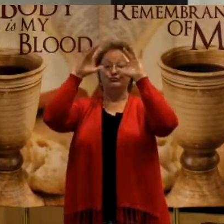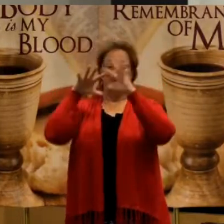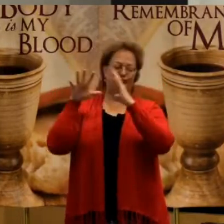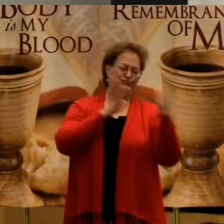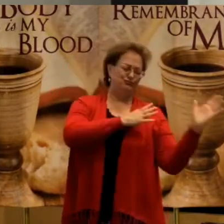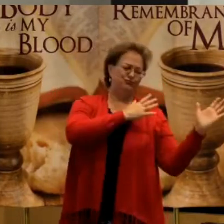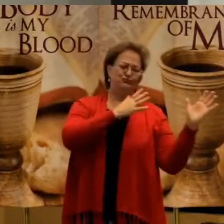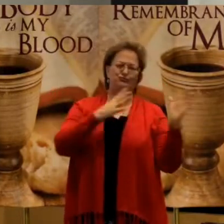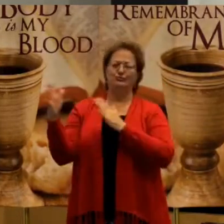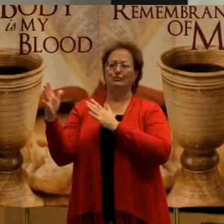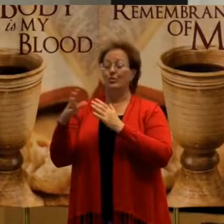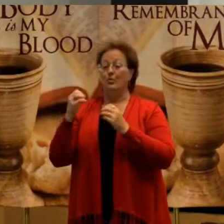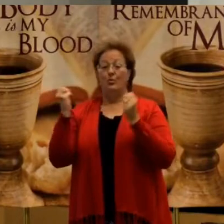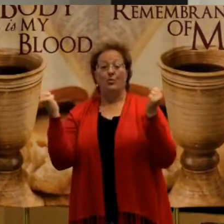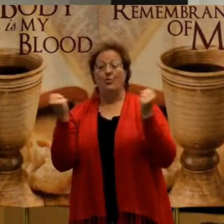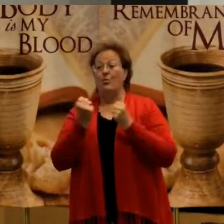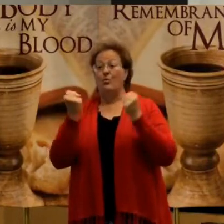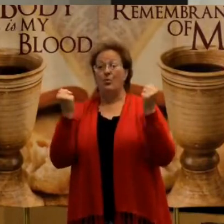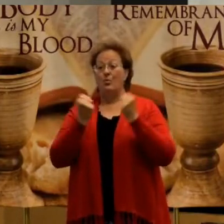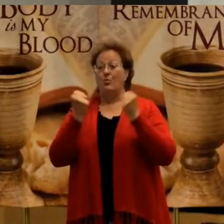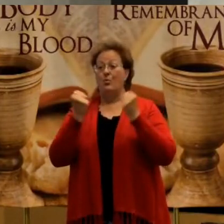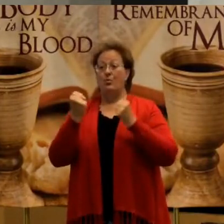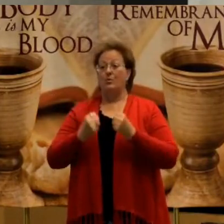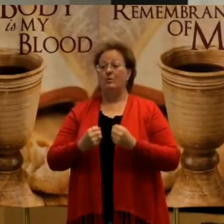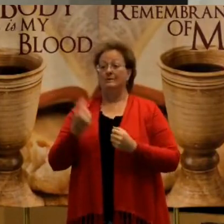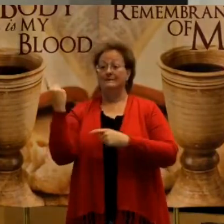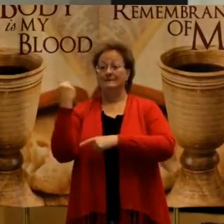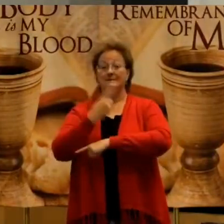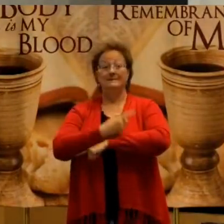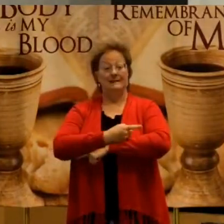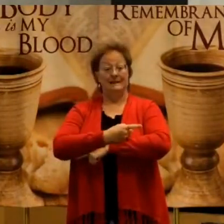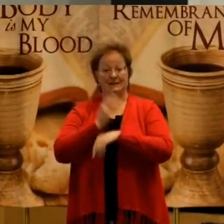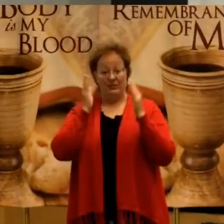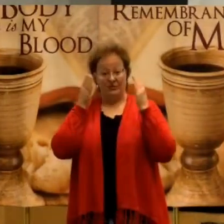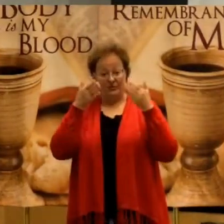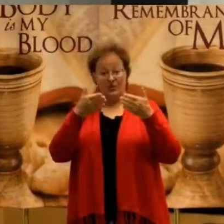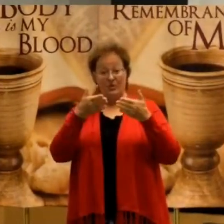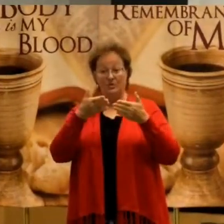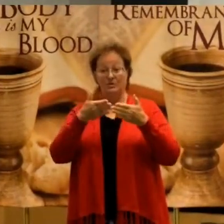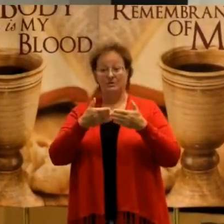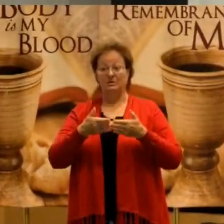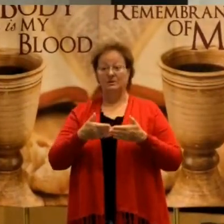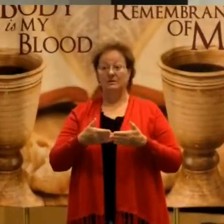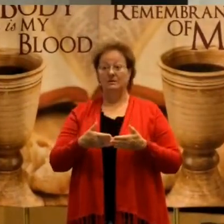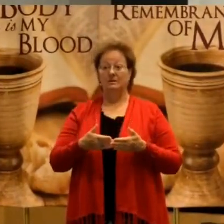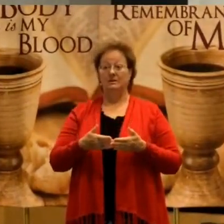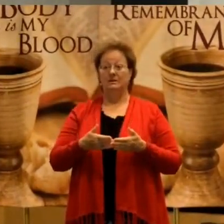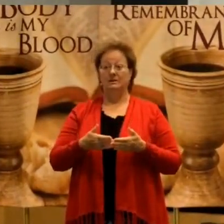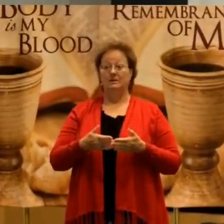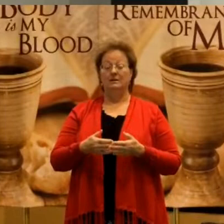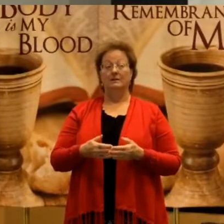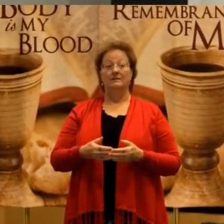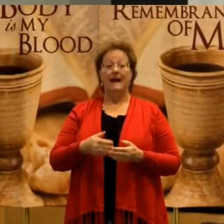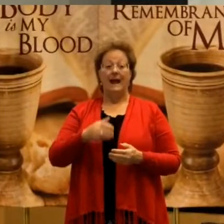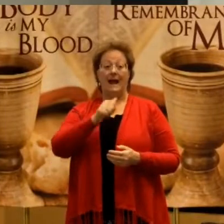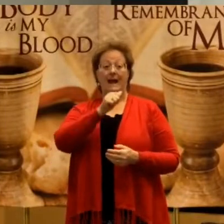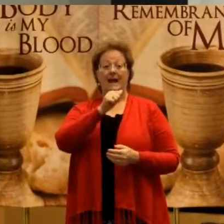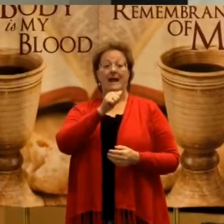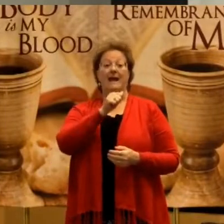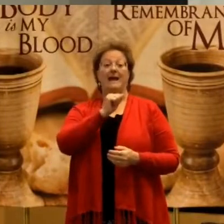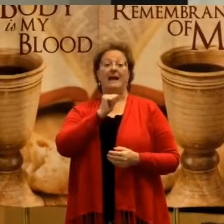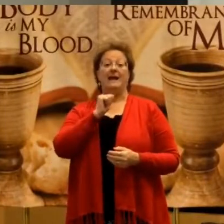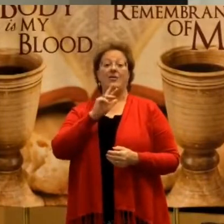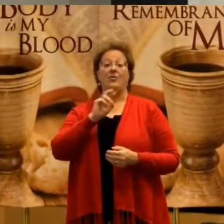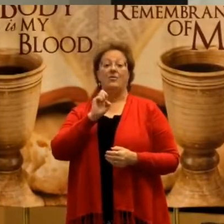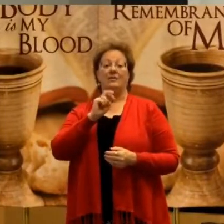bitter cold. Well, today as we continue our sermon series based on the book of Exodus, we find that Aaron, Moses'